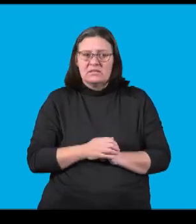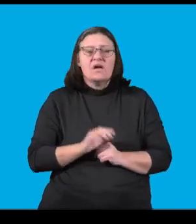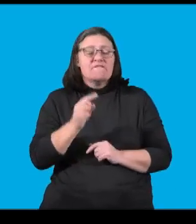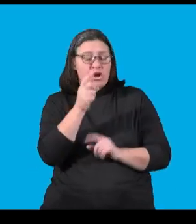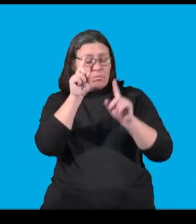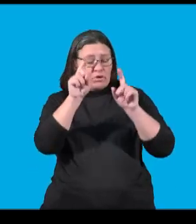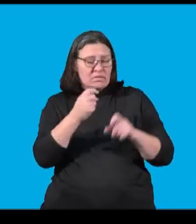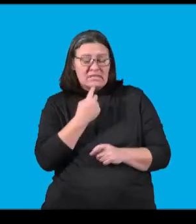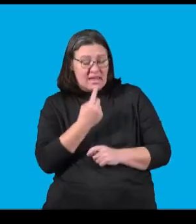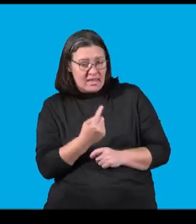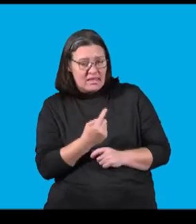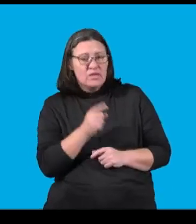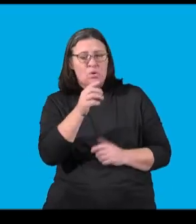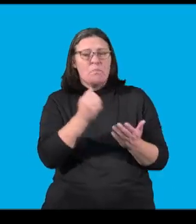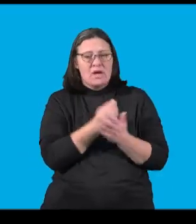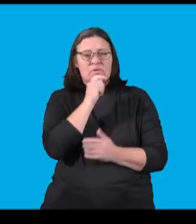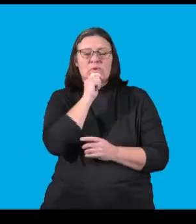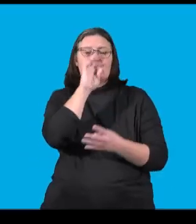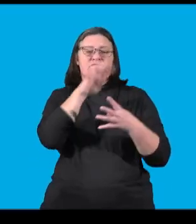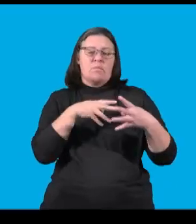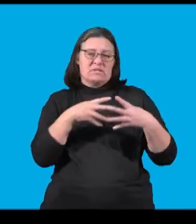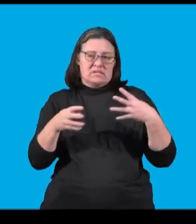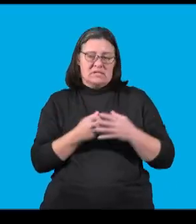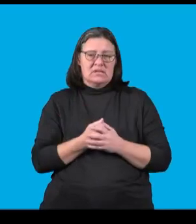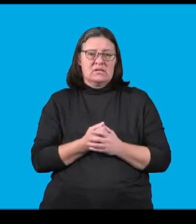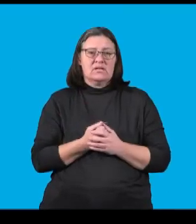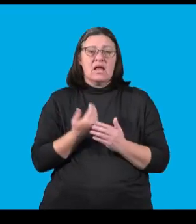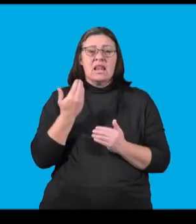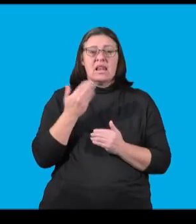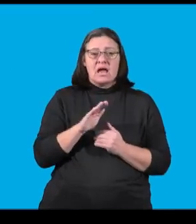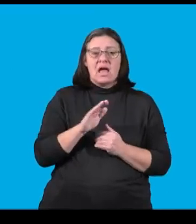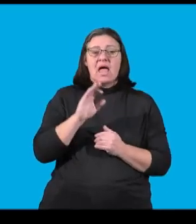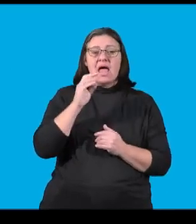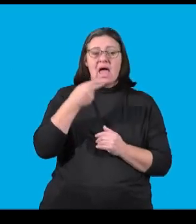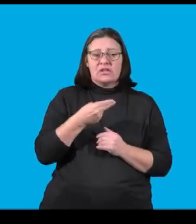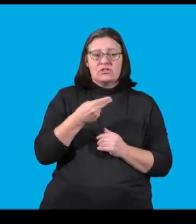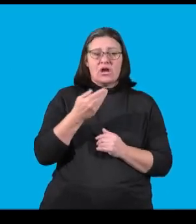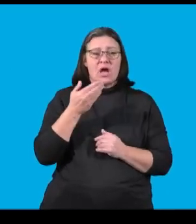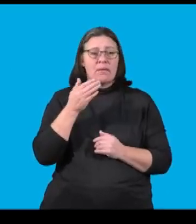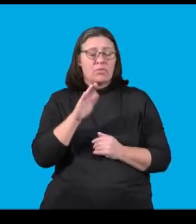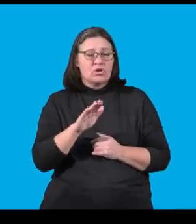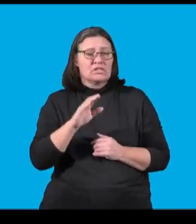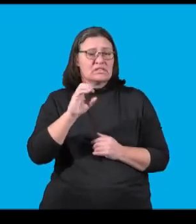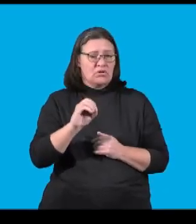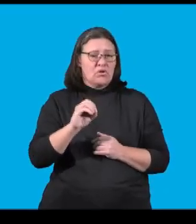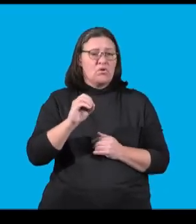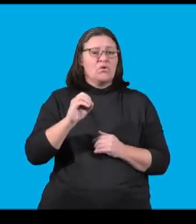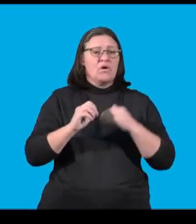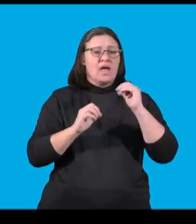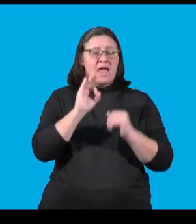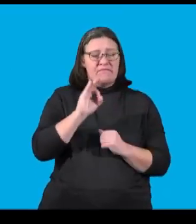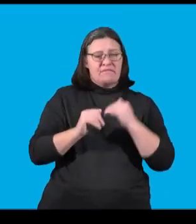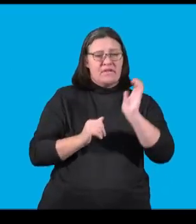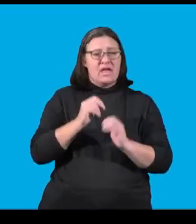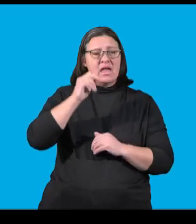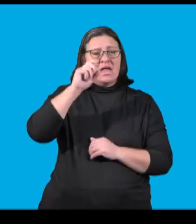here. First principles tells you that you need to use the formula, the limit as h approaches 0 of f of x plus h